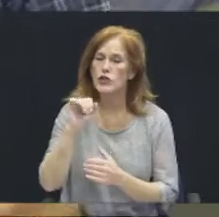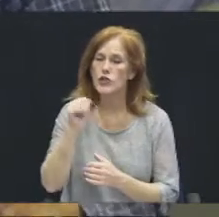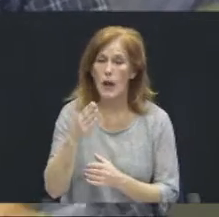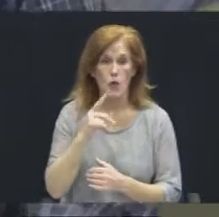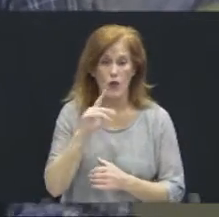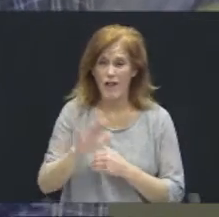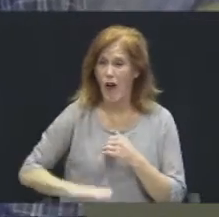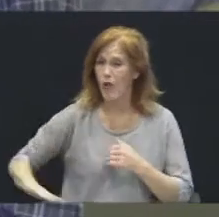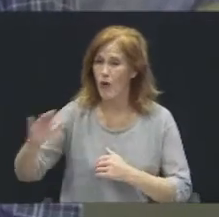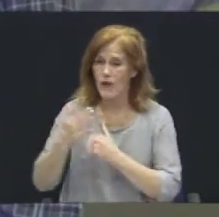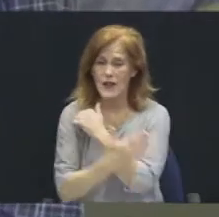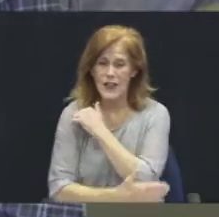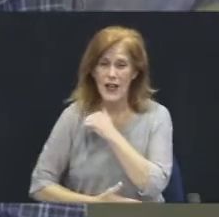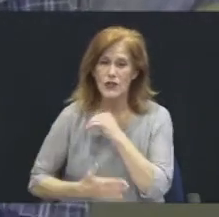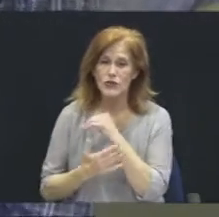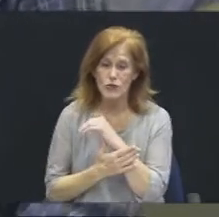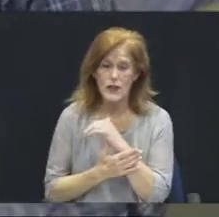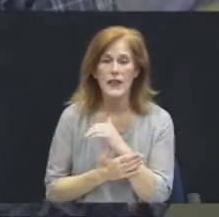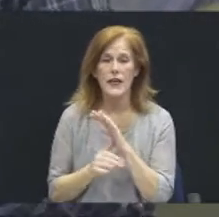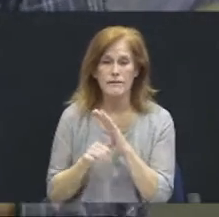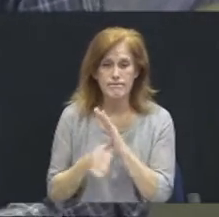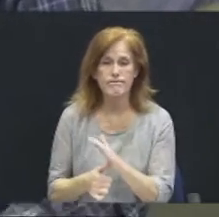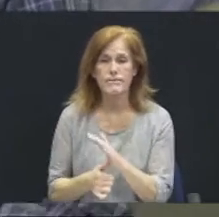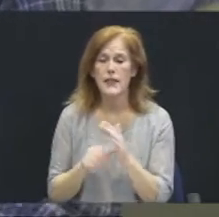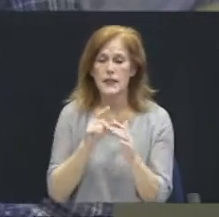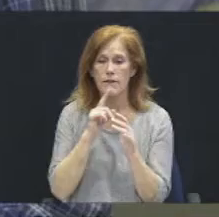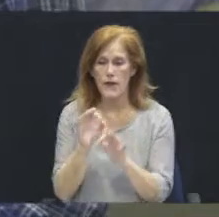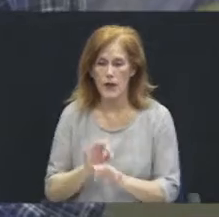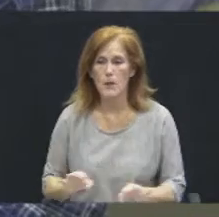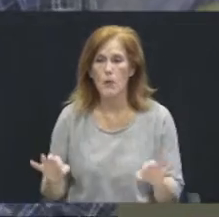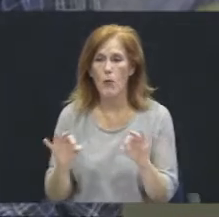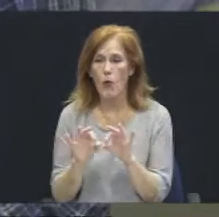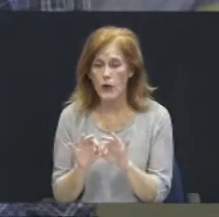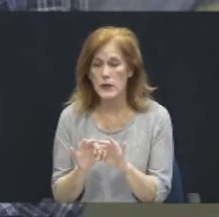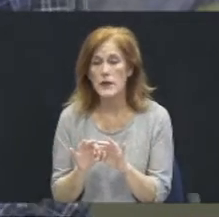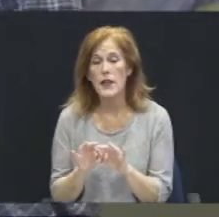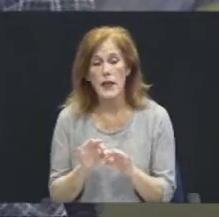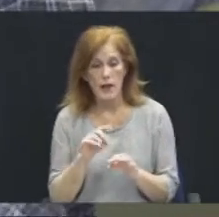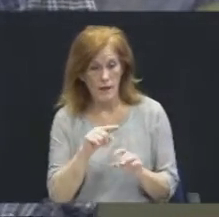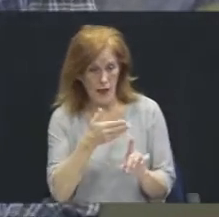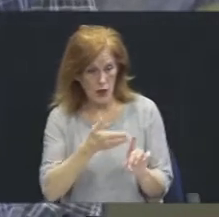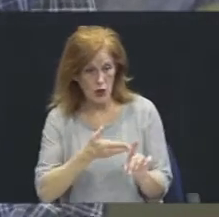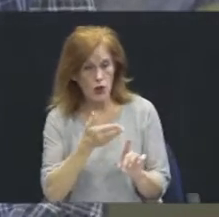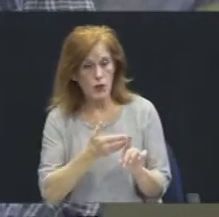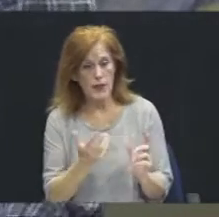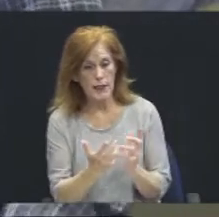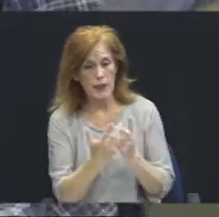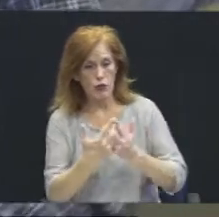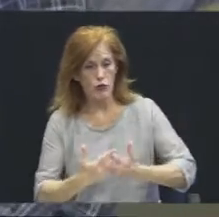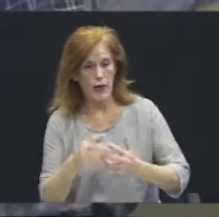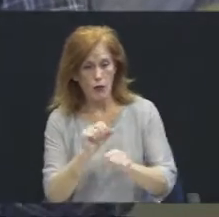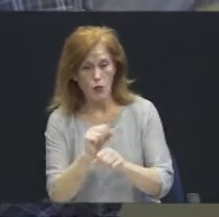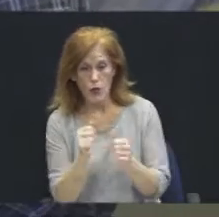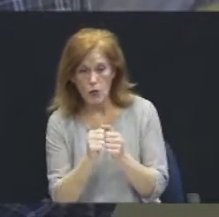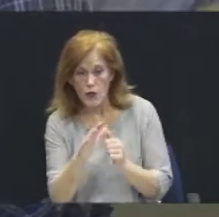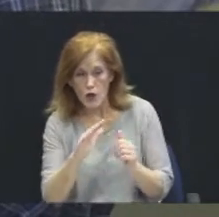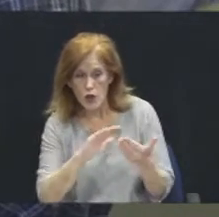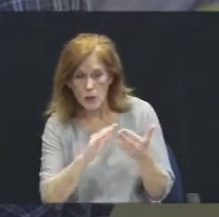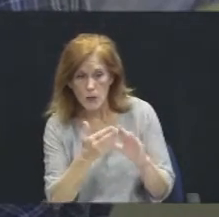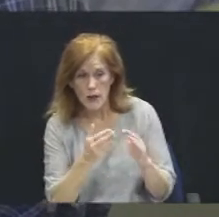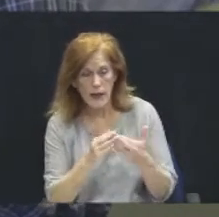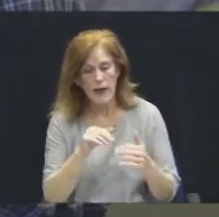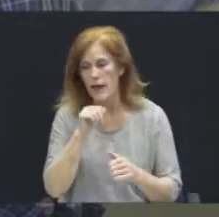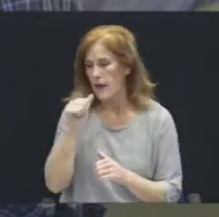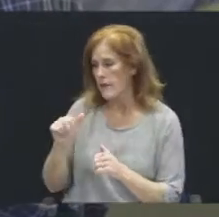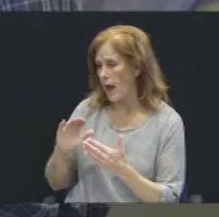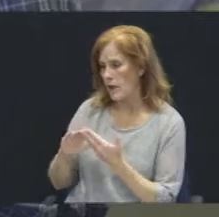of emphasizing how important it is to integrate yourself within your community, mm-hmm. not the community that